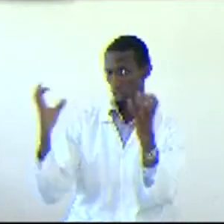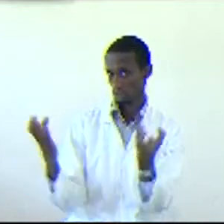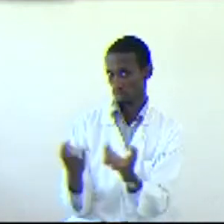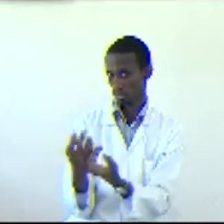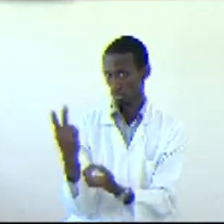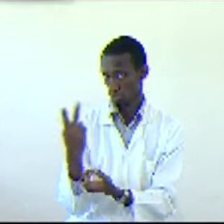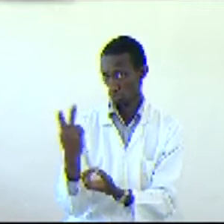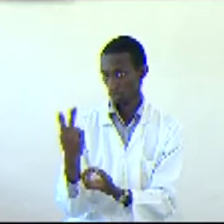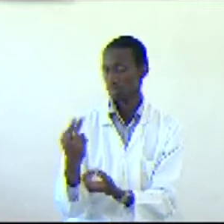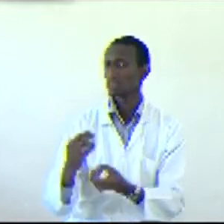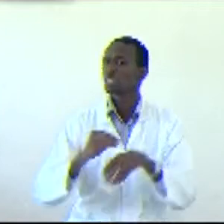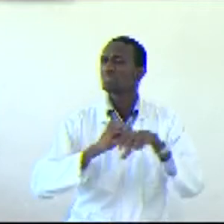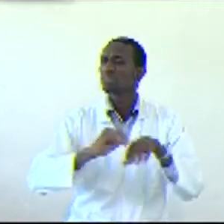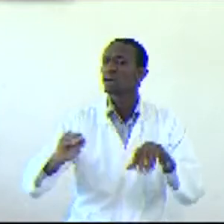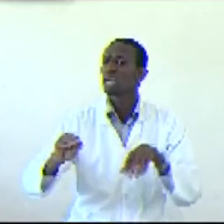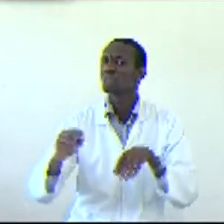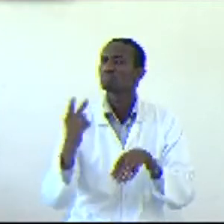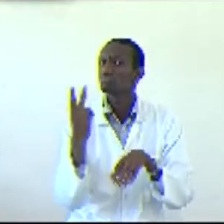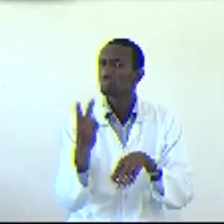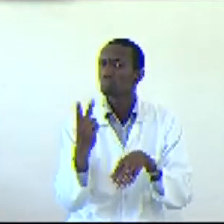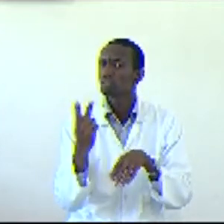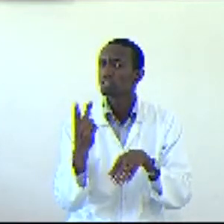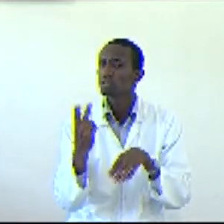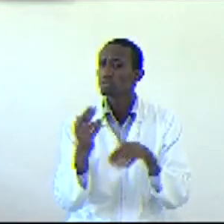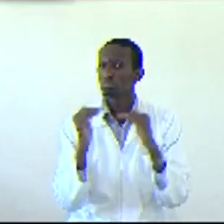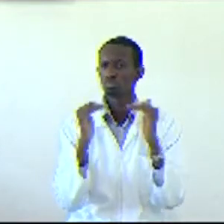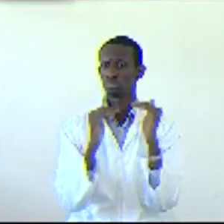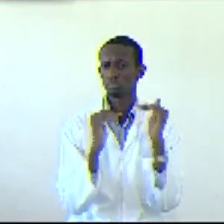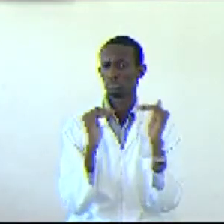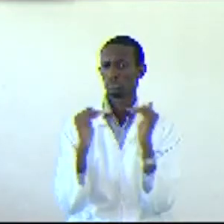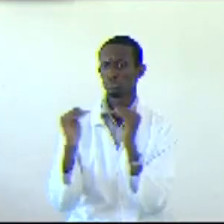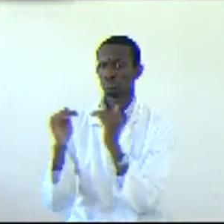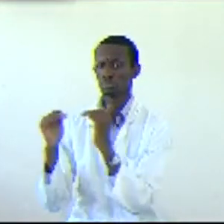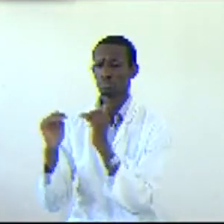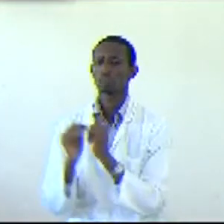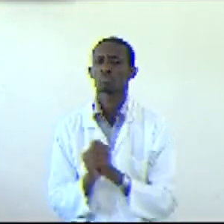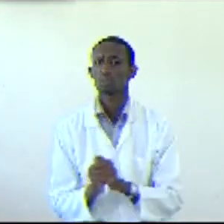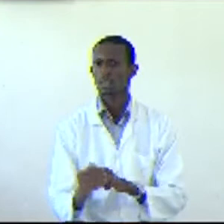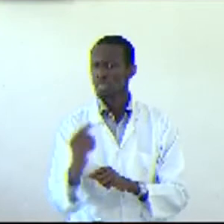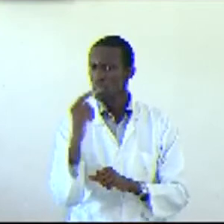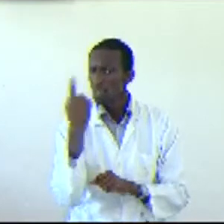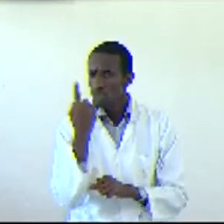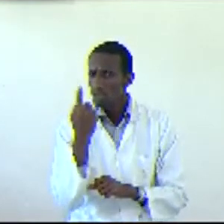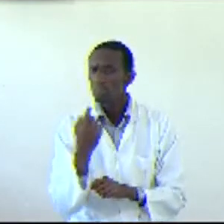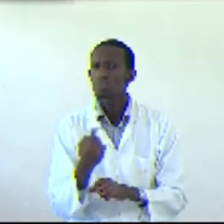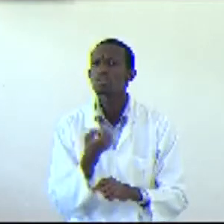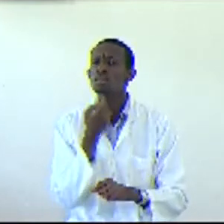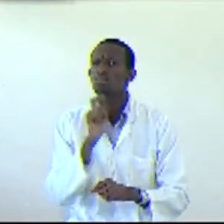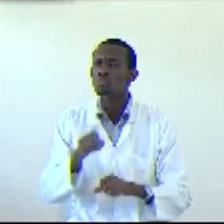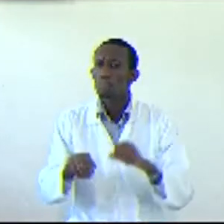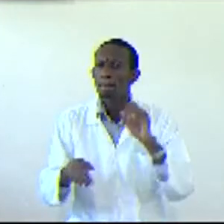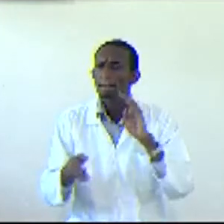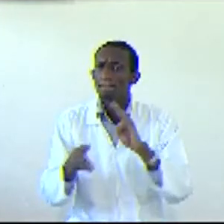same time, from the same point. So the one that will be with a high linear